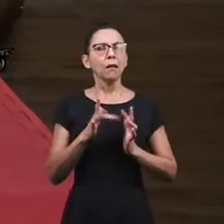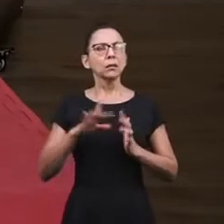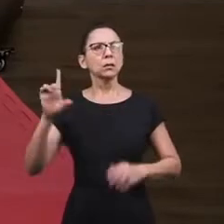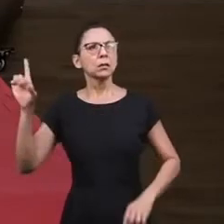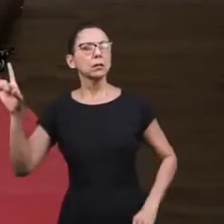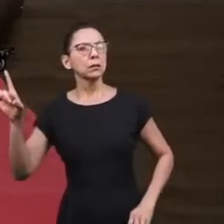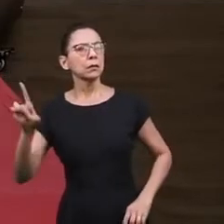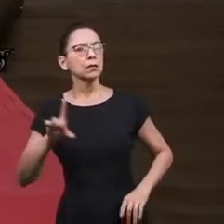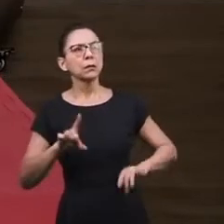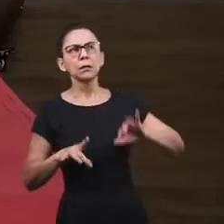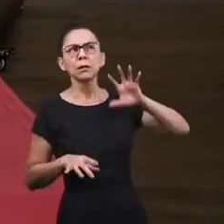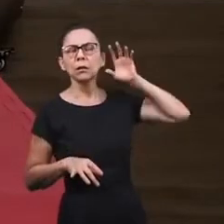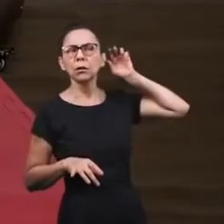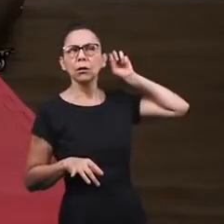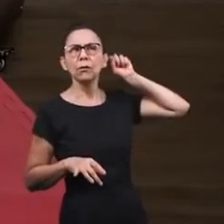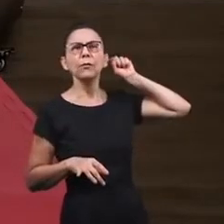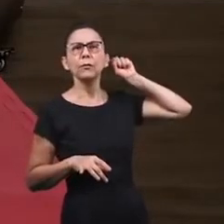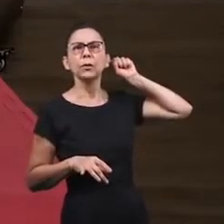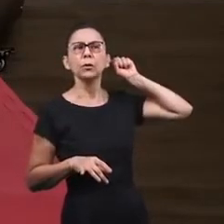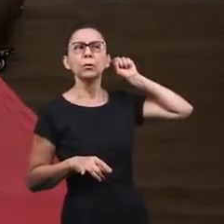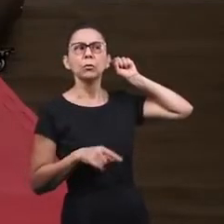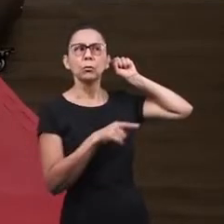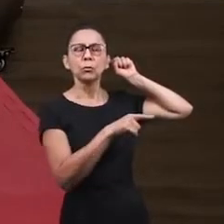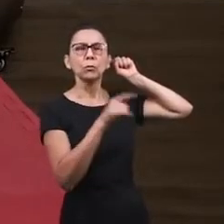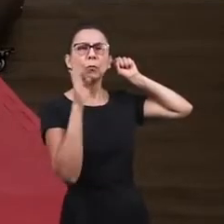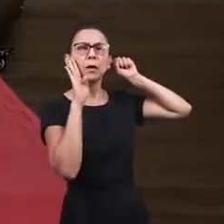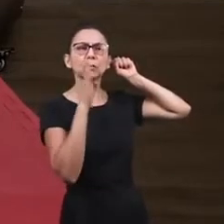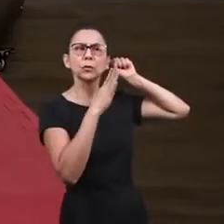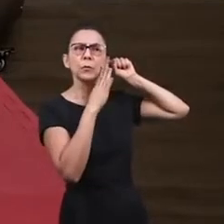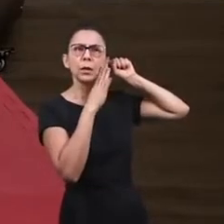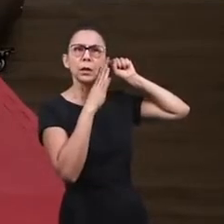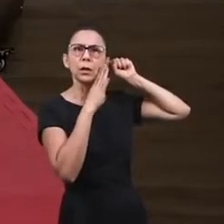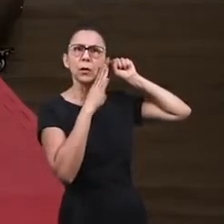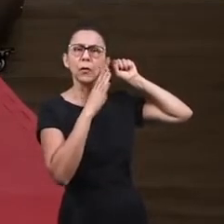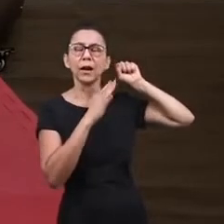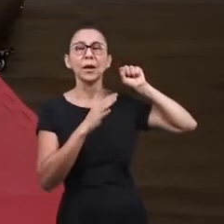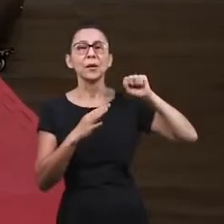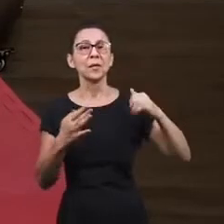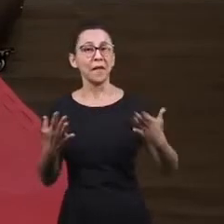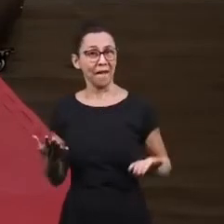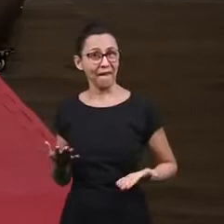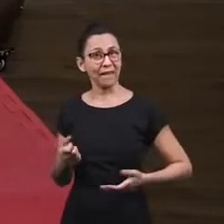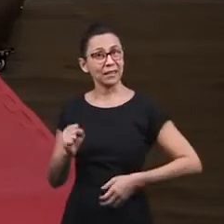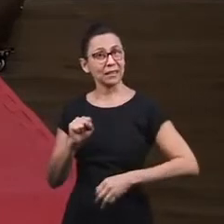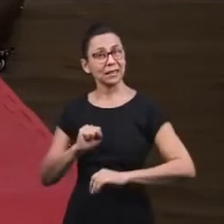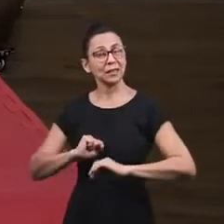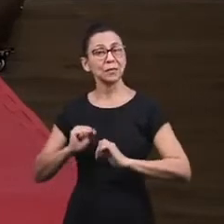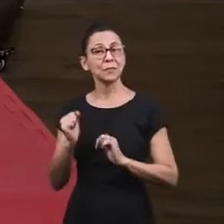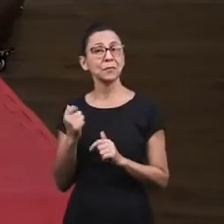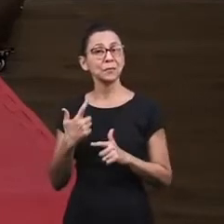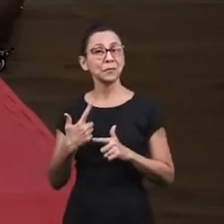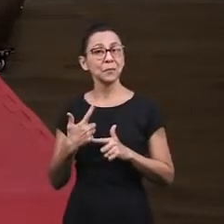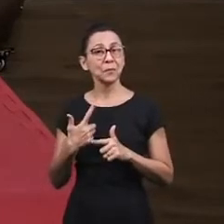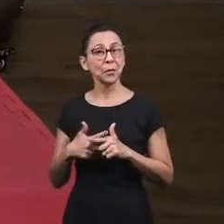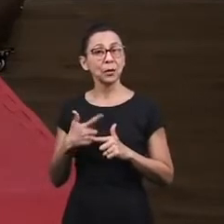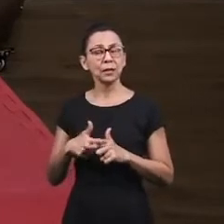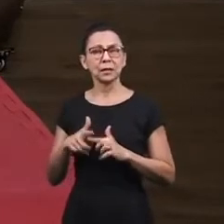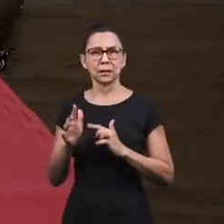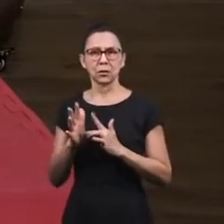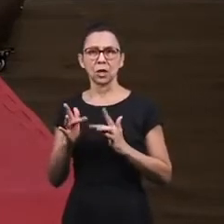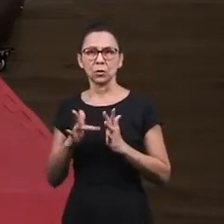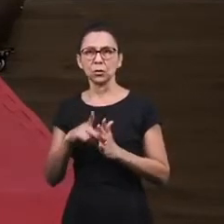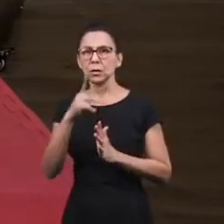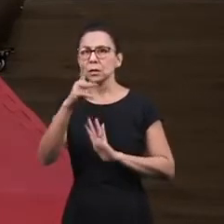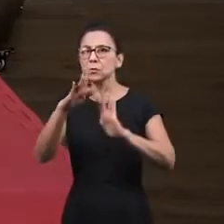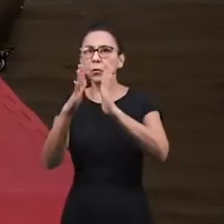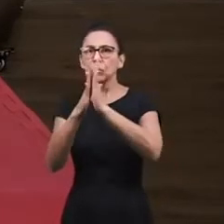Jesus heard his plea, because Jesus, he hears the plea of